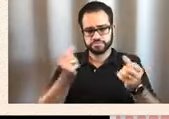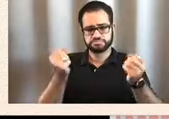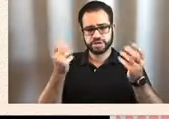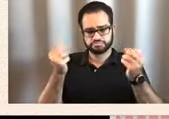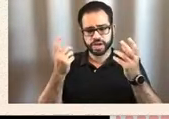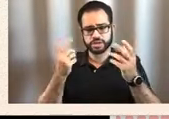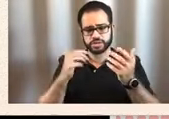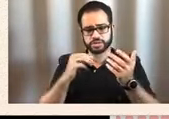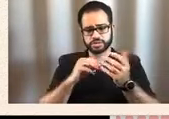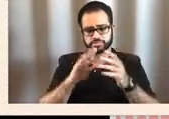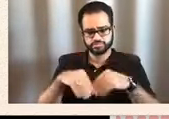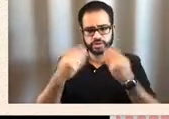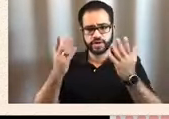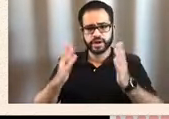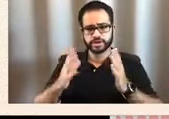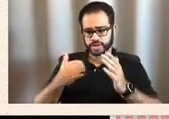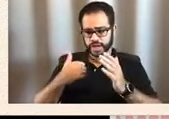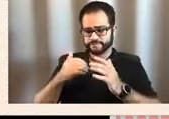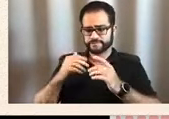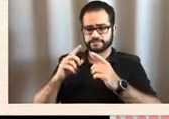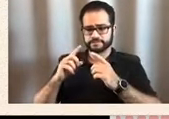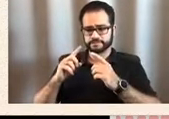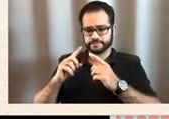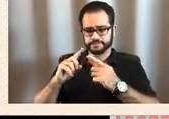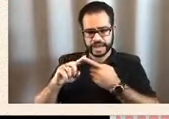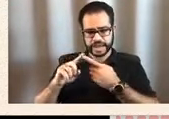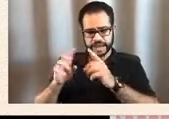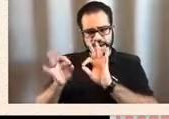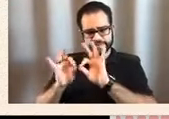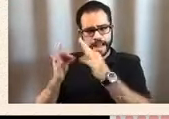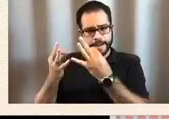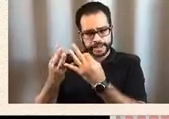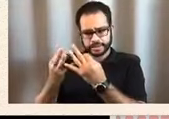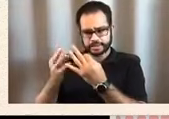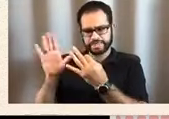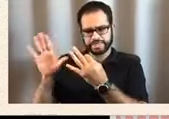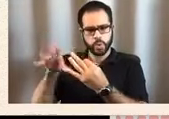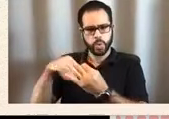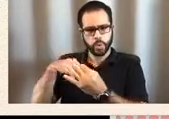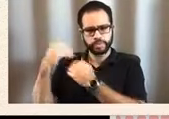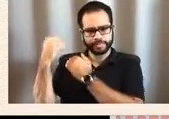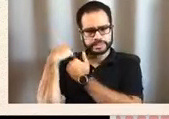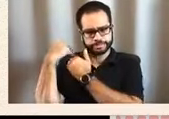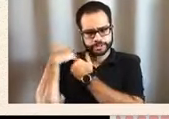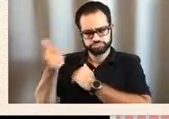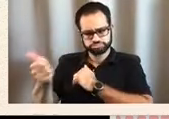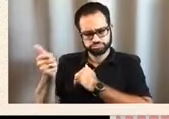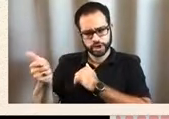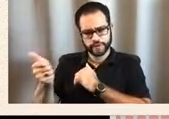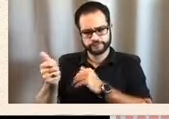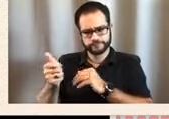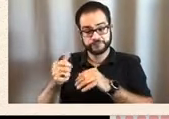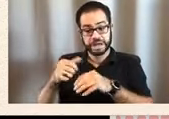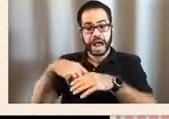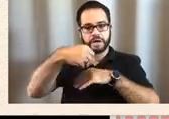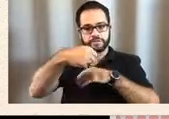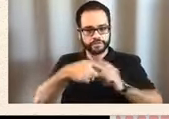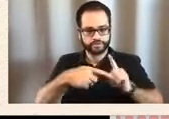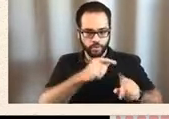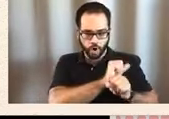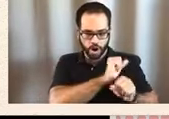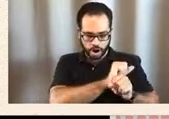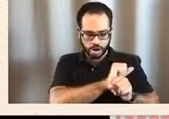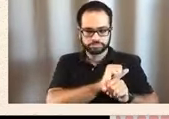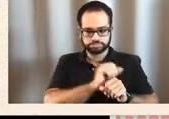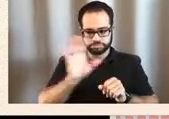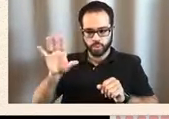have family and responsibilities themselves outside of work. So